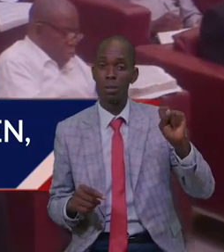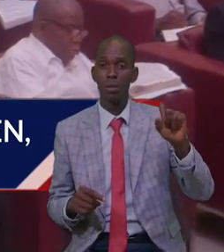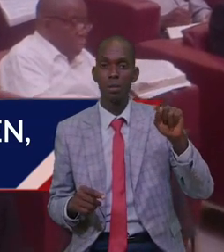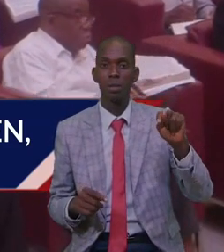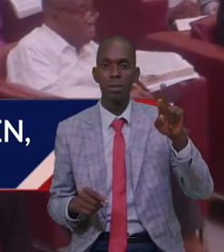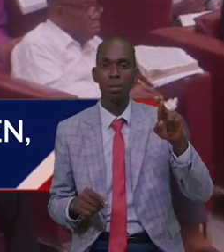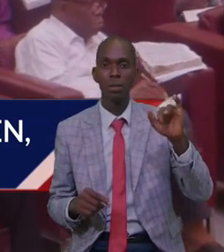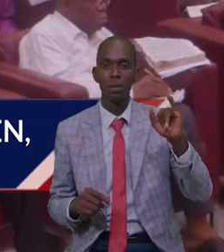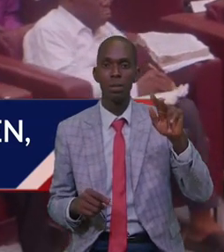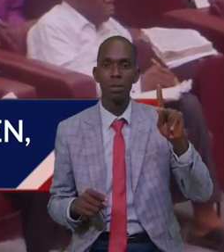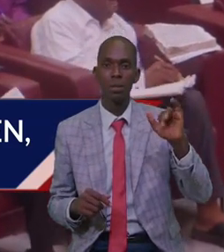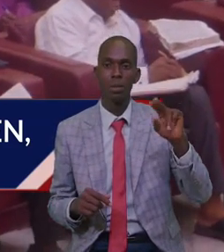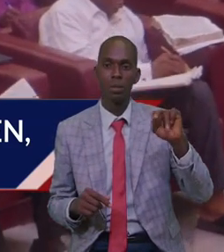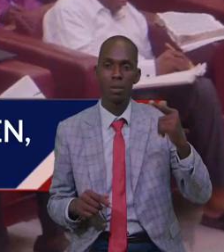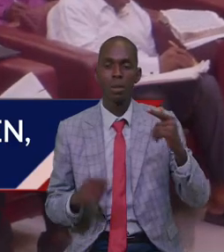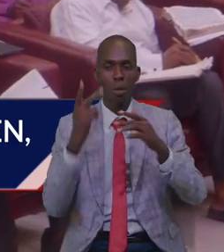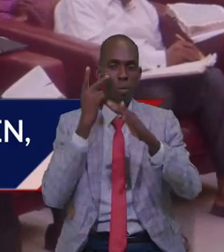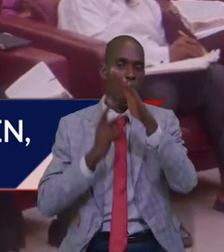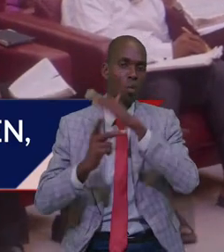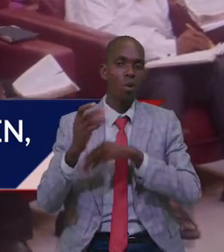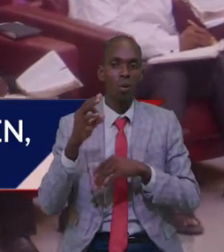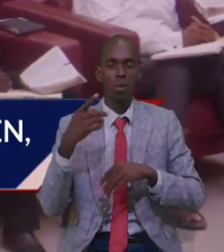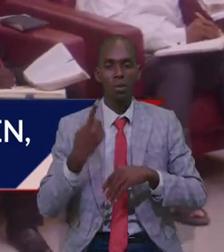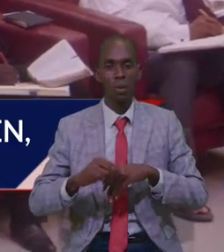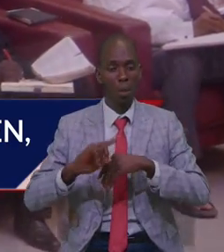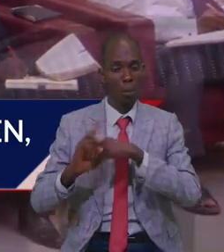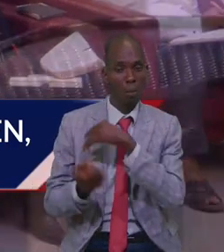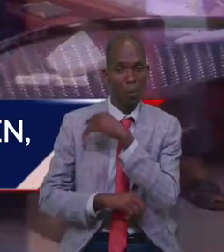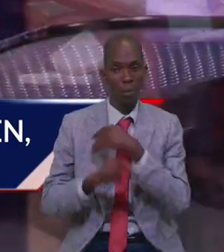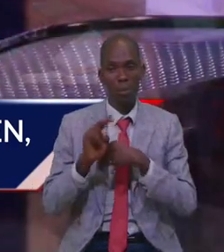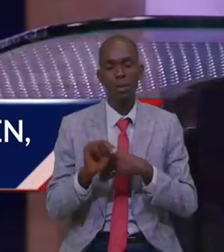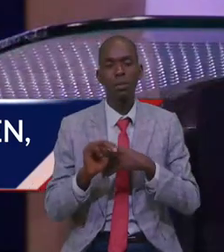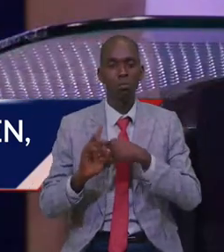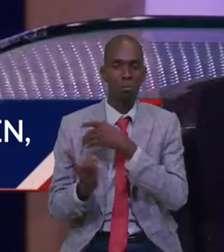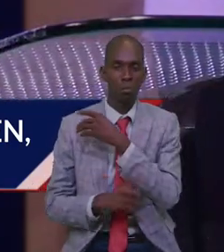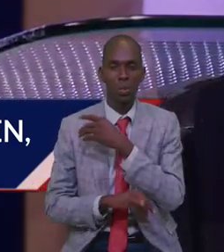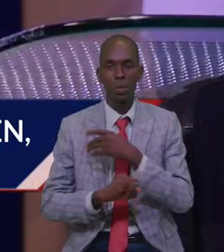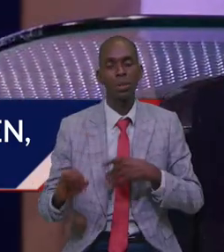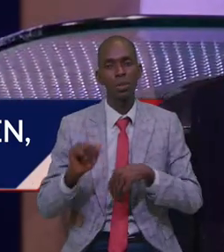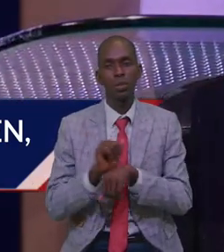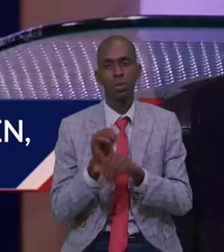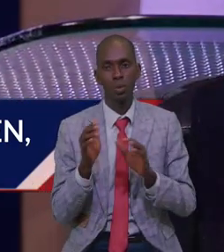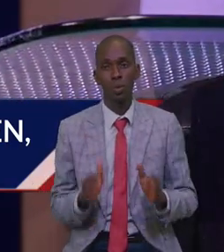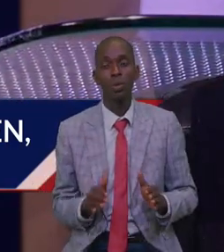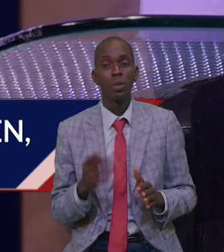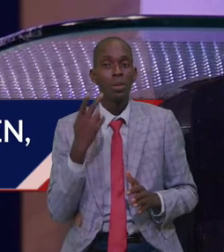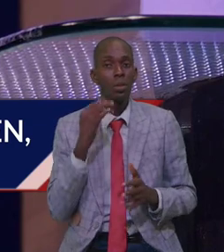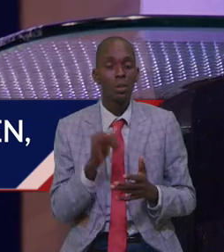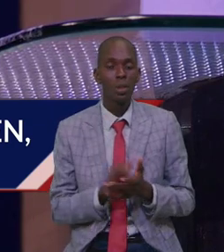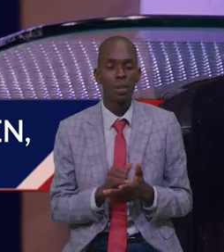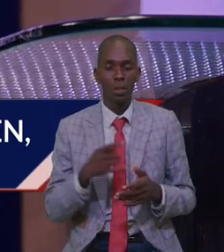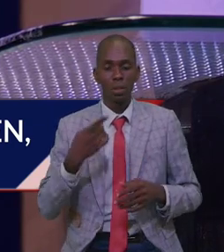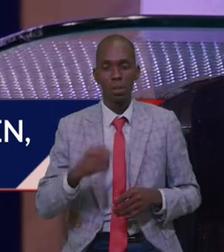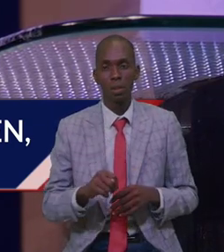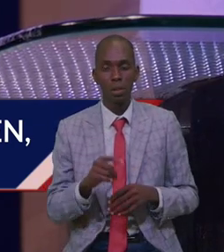that's the sovereign, it was the smiting stone, the smiting Savior. It was smitten, it was broken,